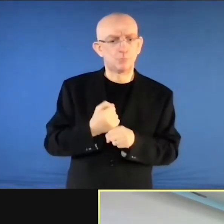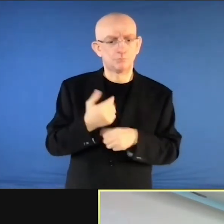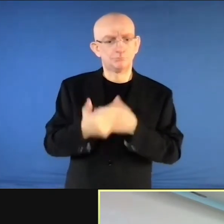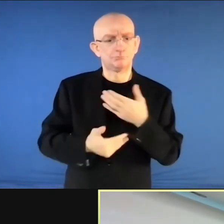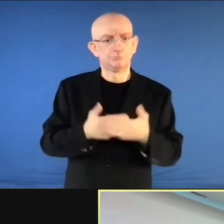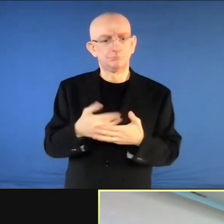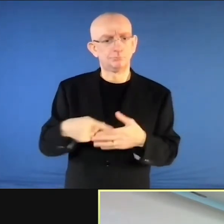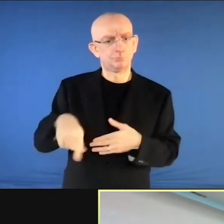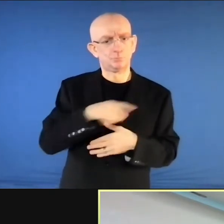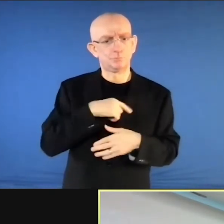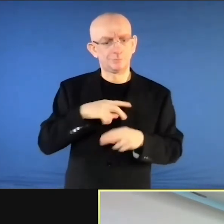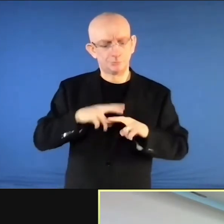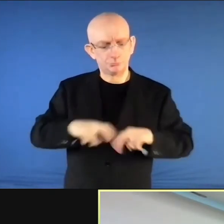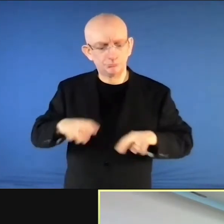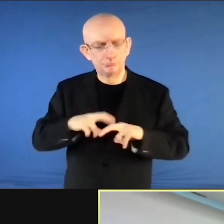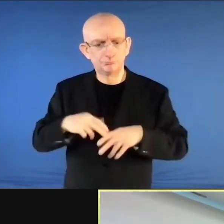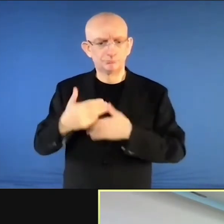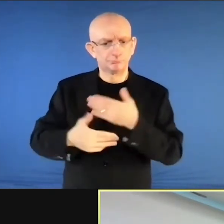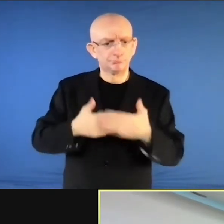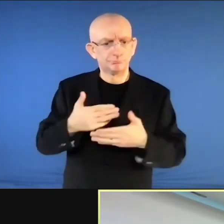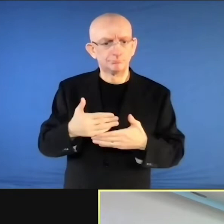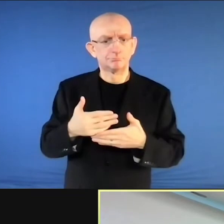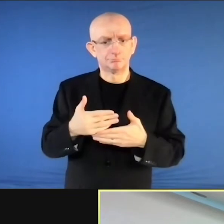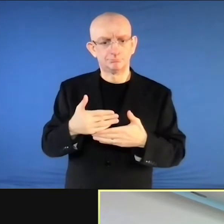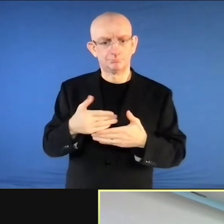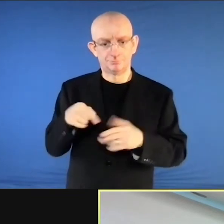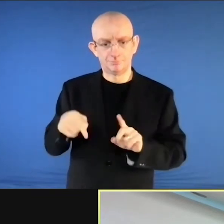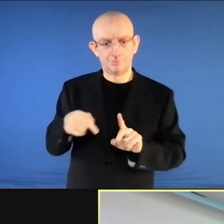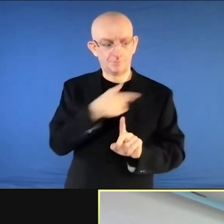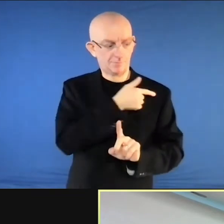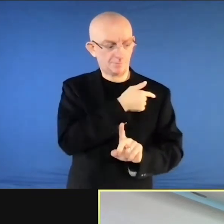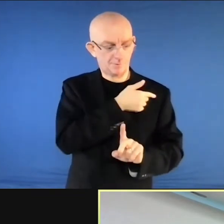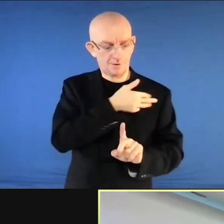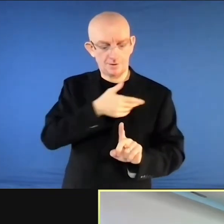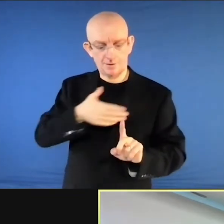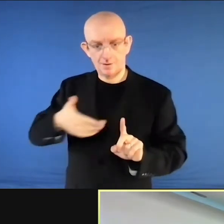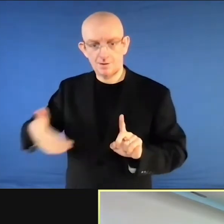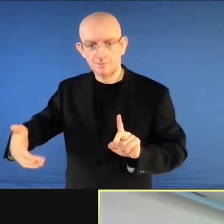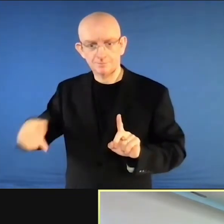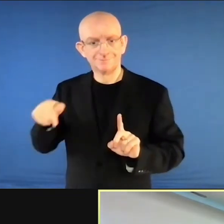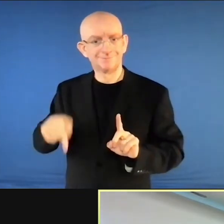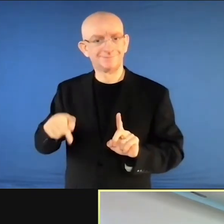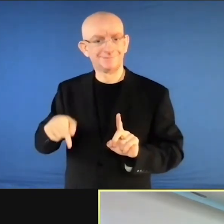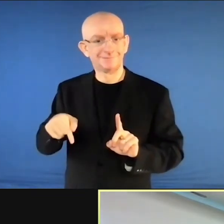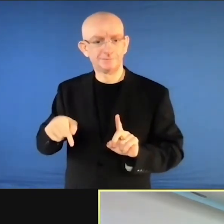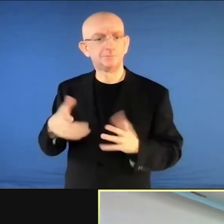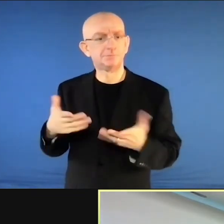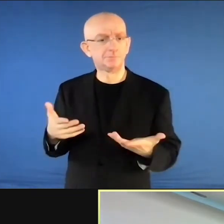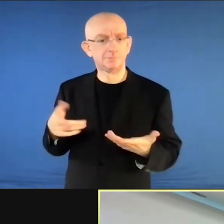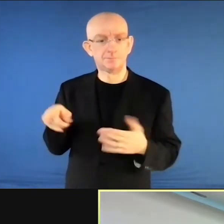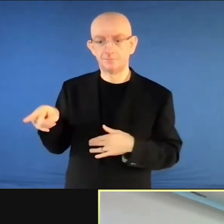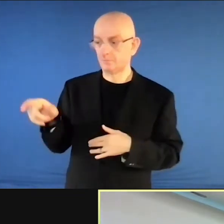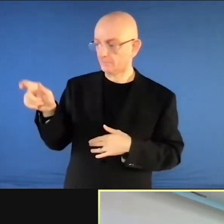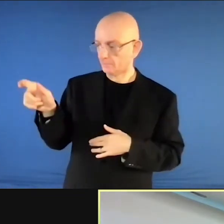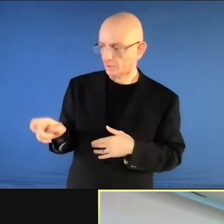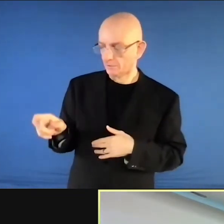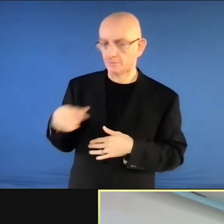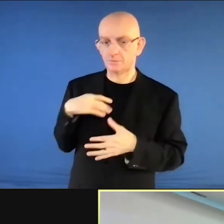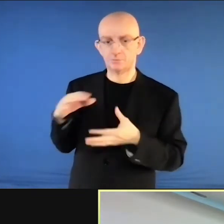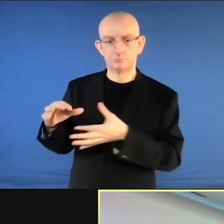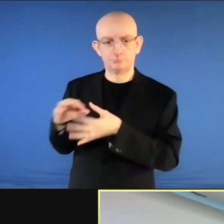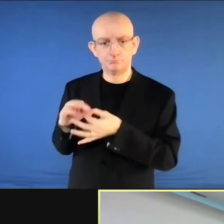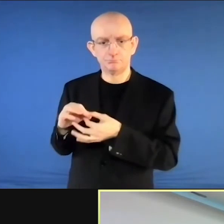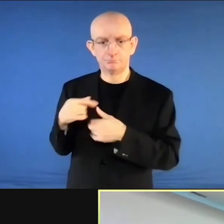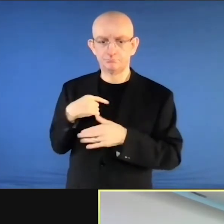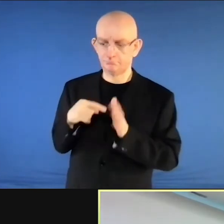That's as I said, and being the person who will be presenting them, who will be writing about them, will be